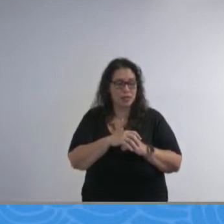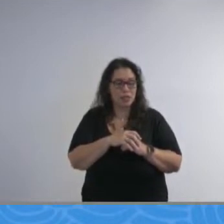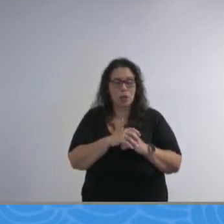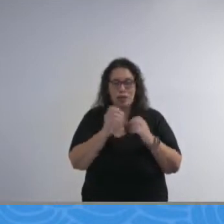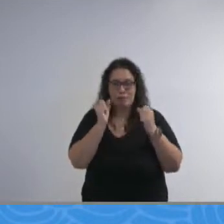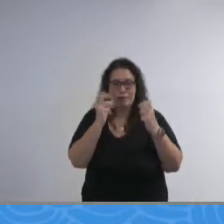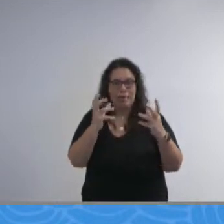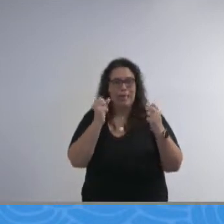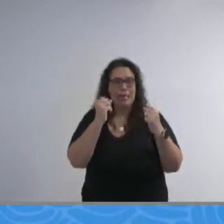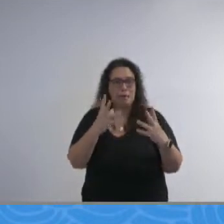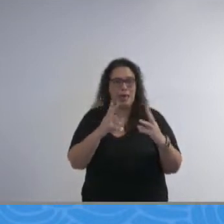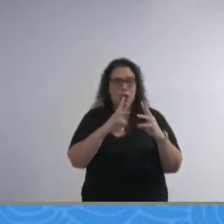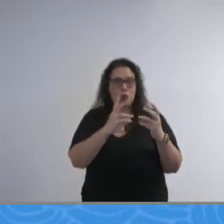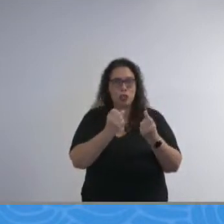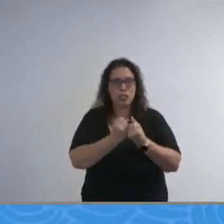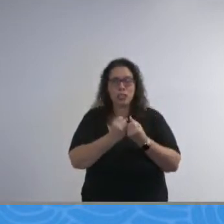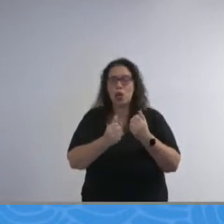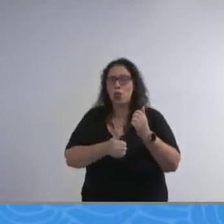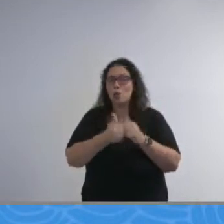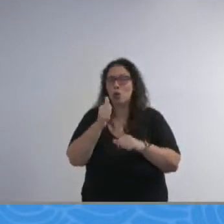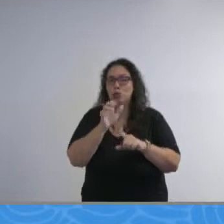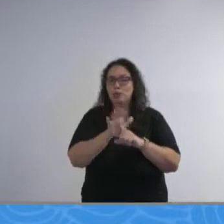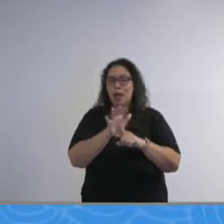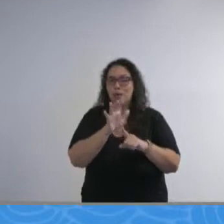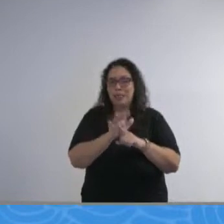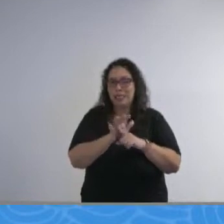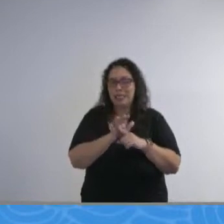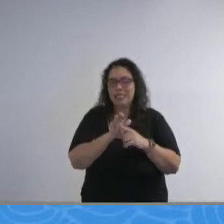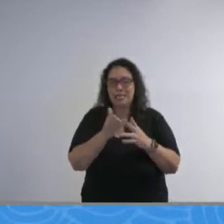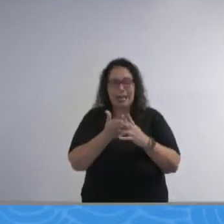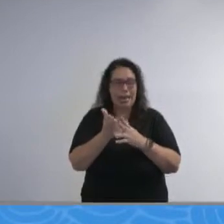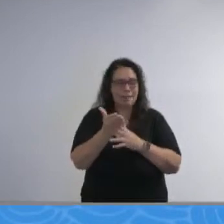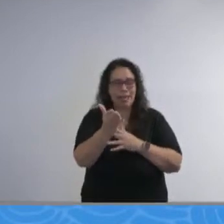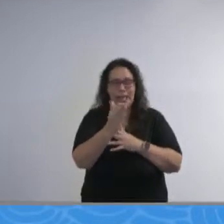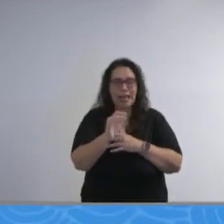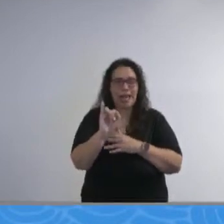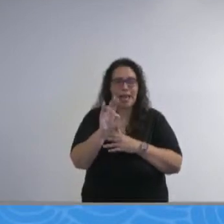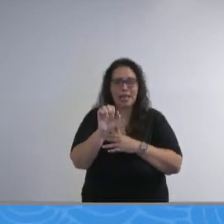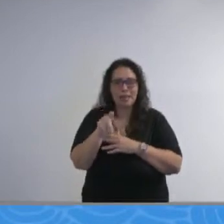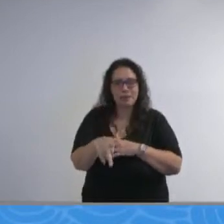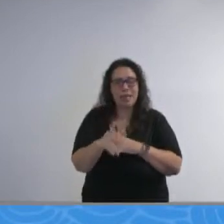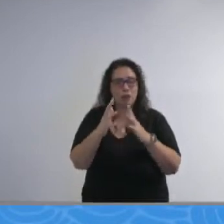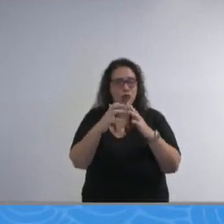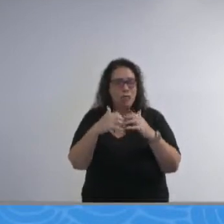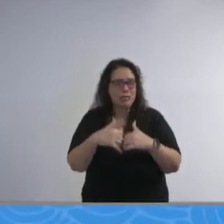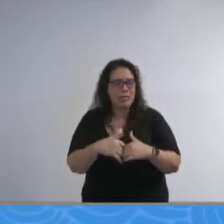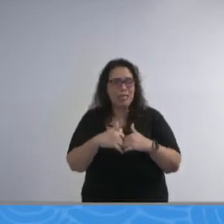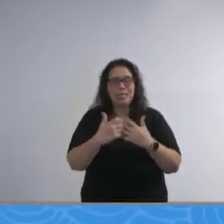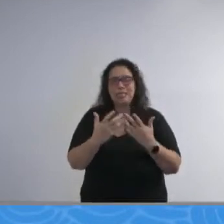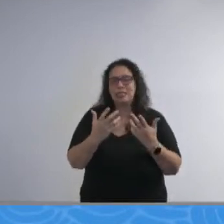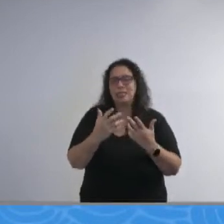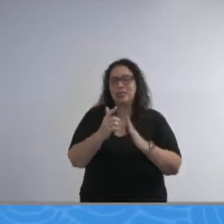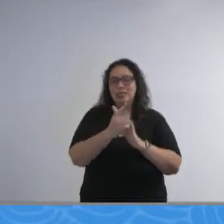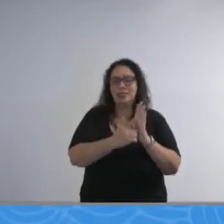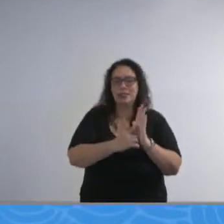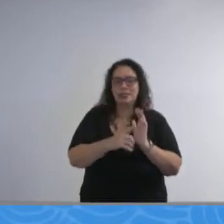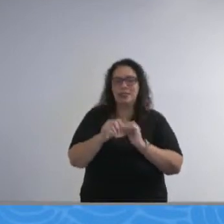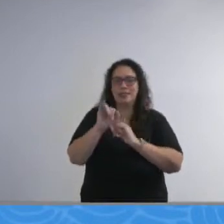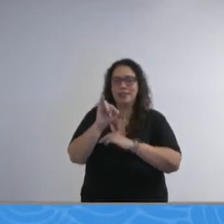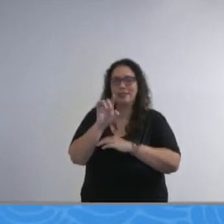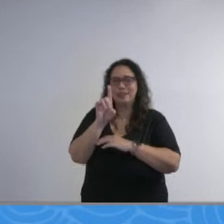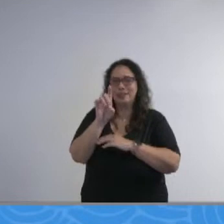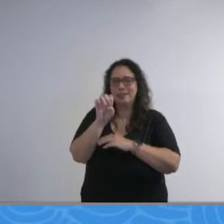of workshops, but the most popular ones is the Navigating IEP, which really breaks down the law of IDEA, and we really explain